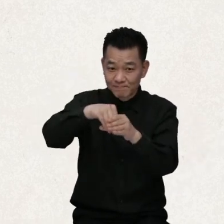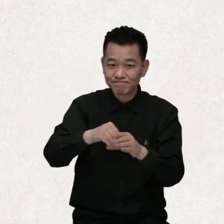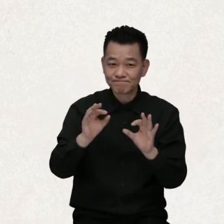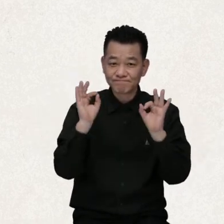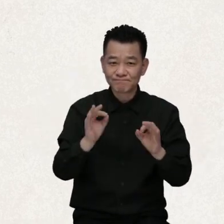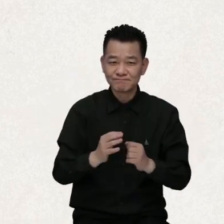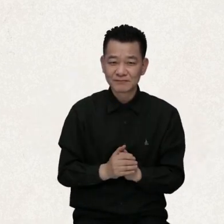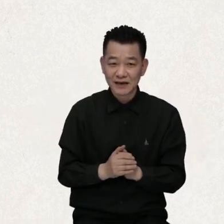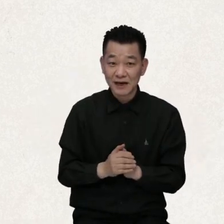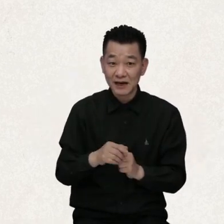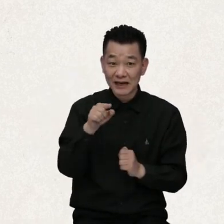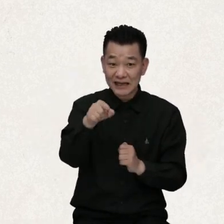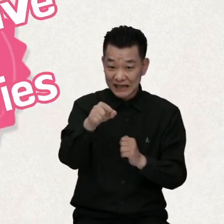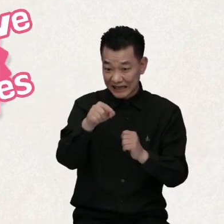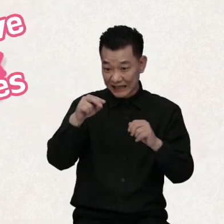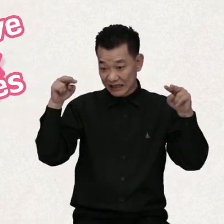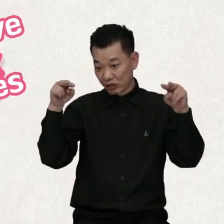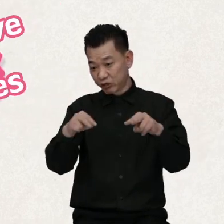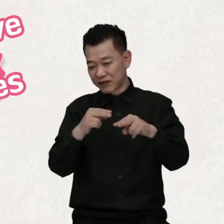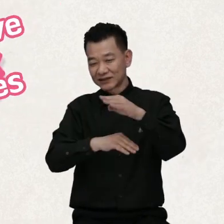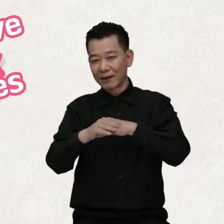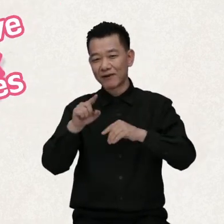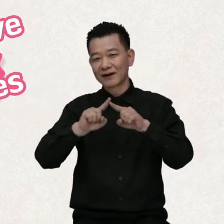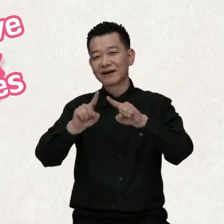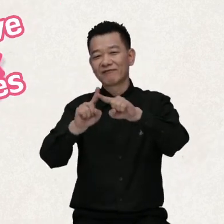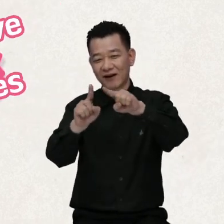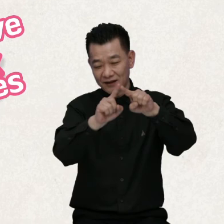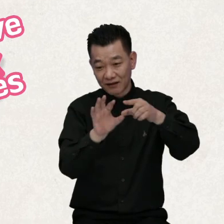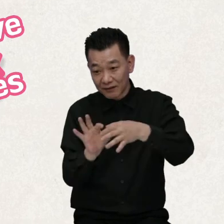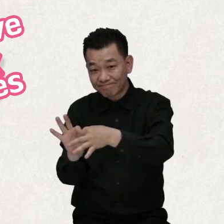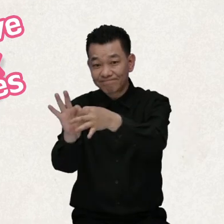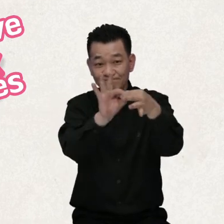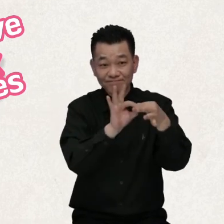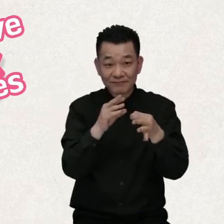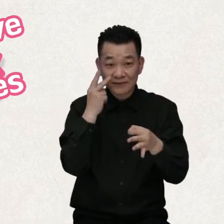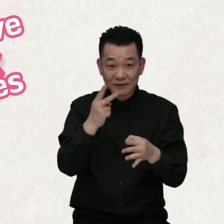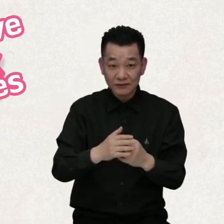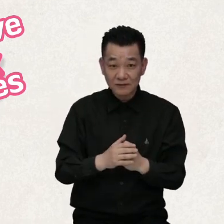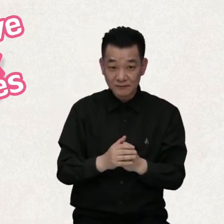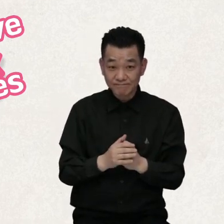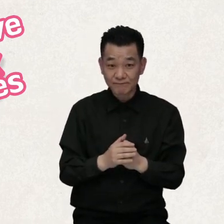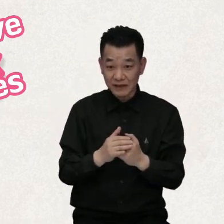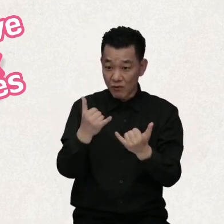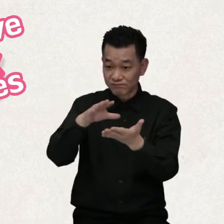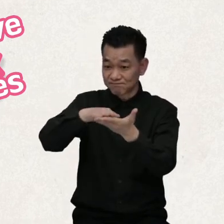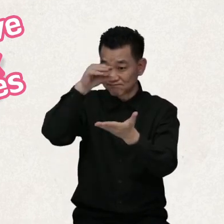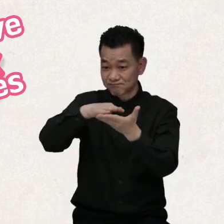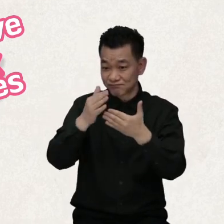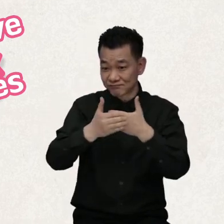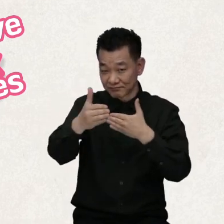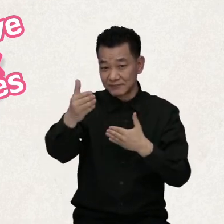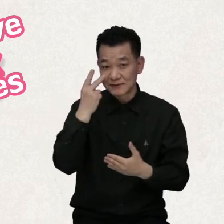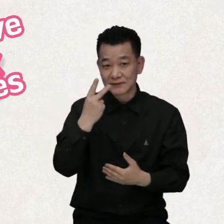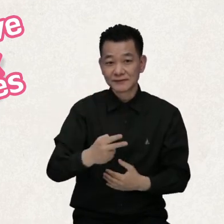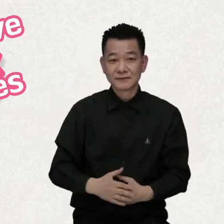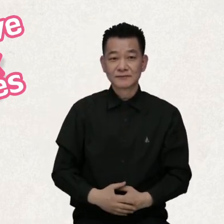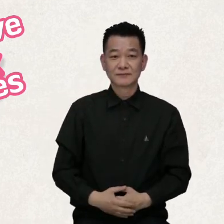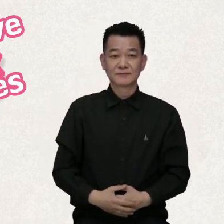And these differences are related to the perspective on how people see disability, which is what we will learn from now